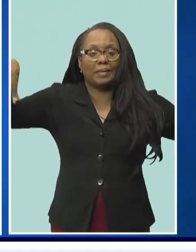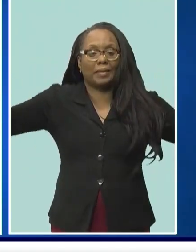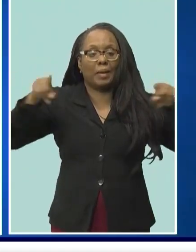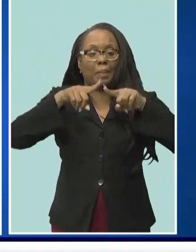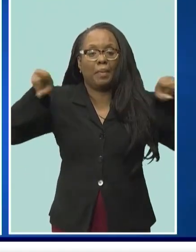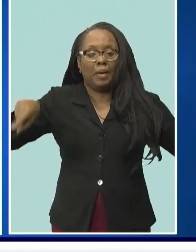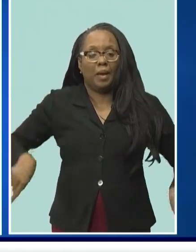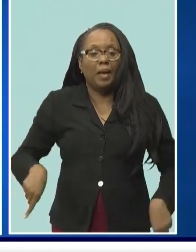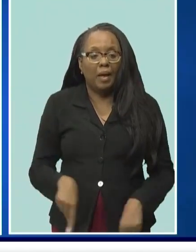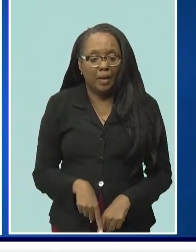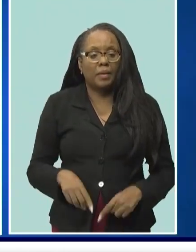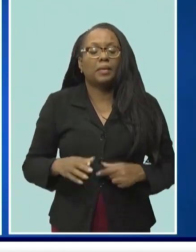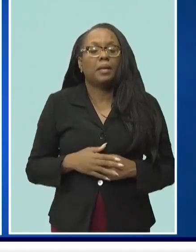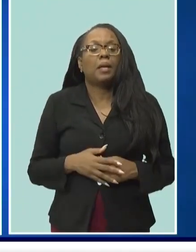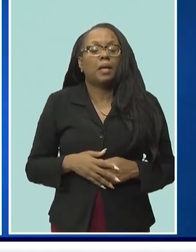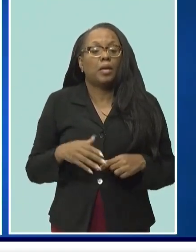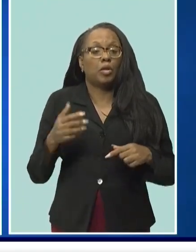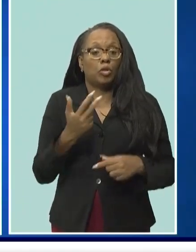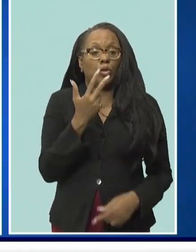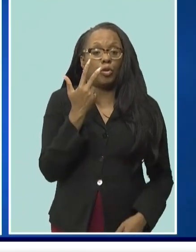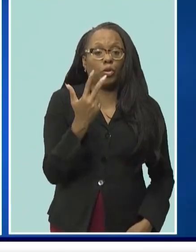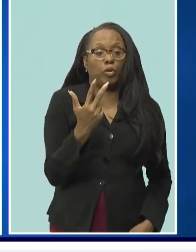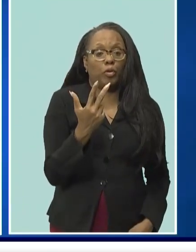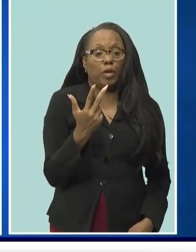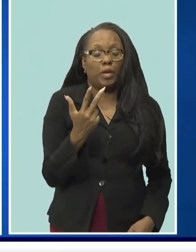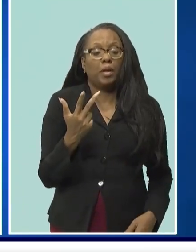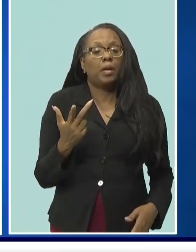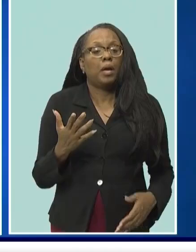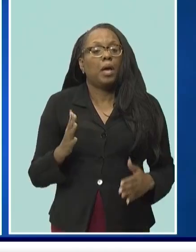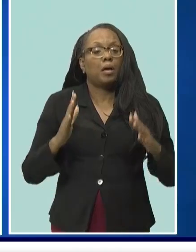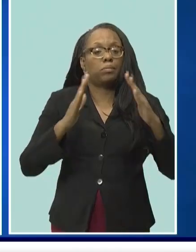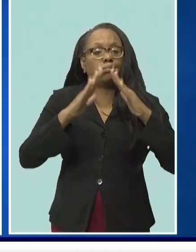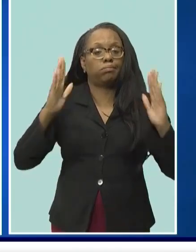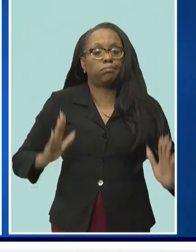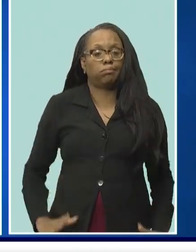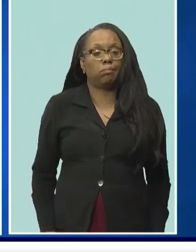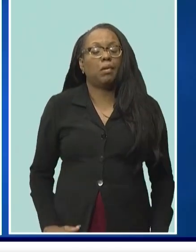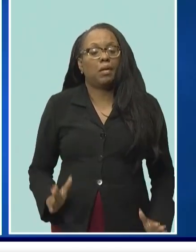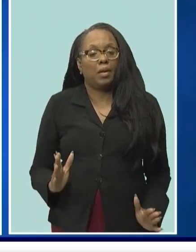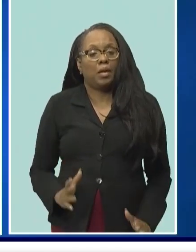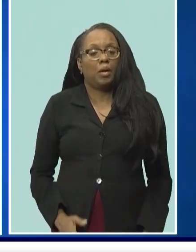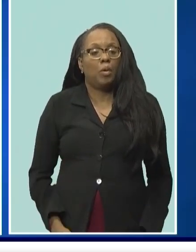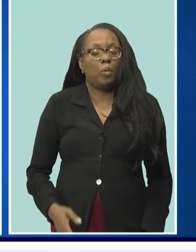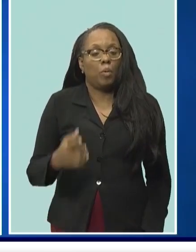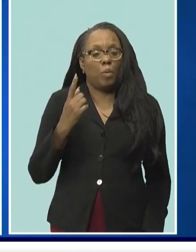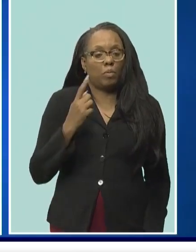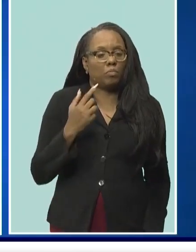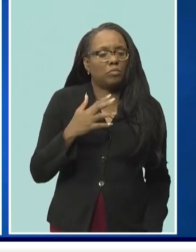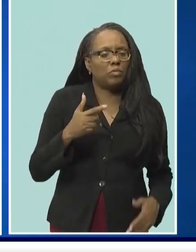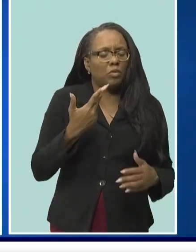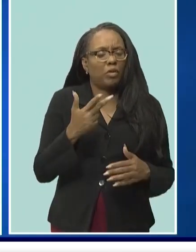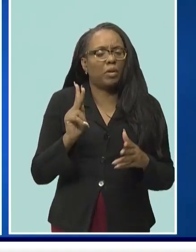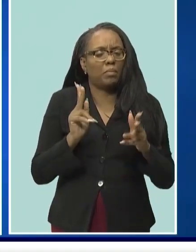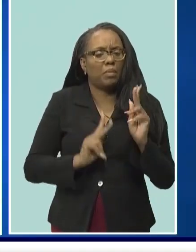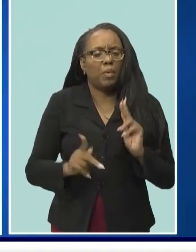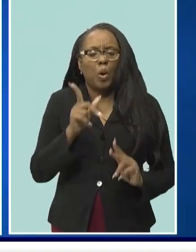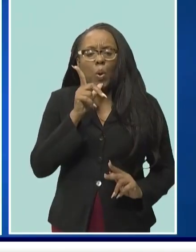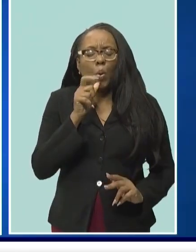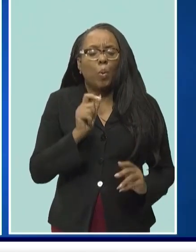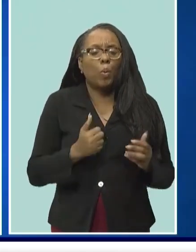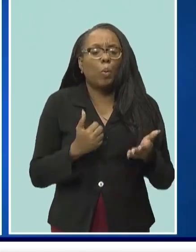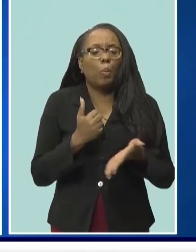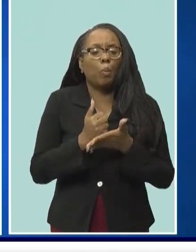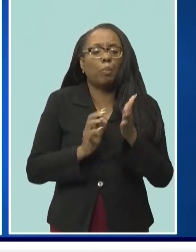and Shelley's Cottage were named in honour of a former resident, along with 2 officials who contributed to the development of the Nightingale's home. They